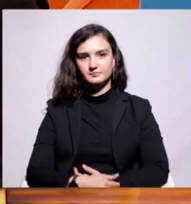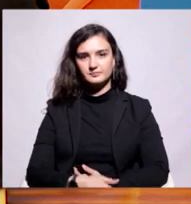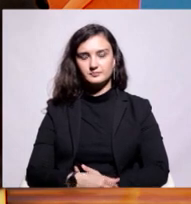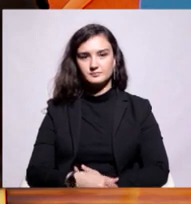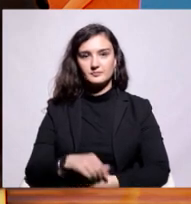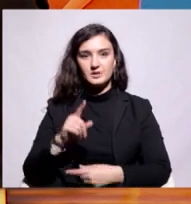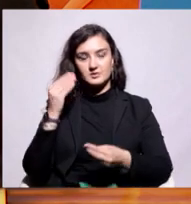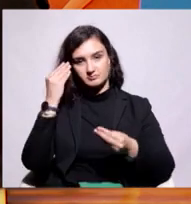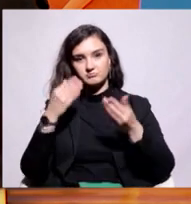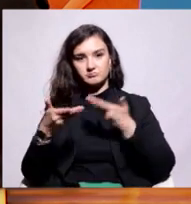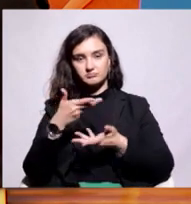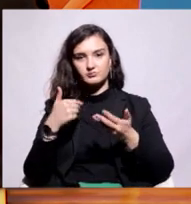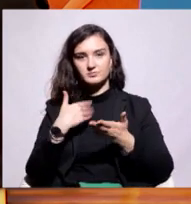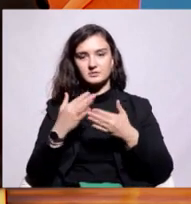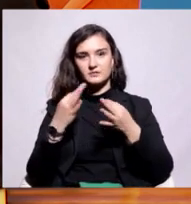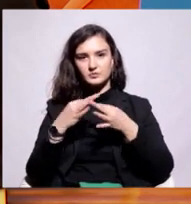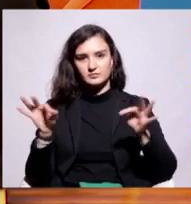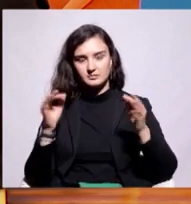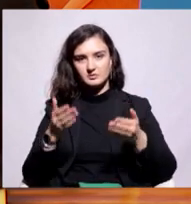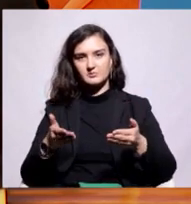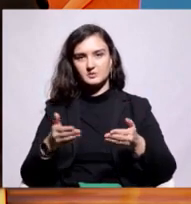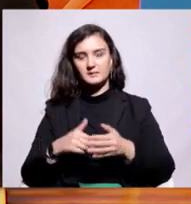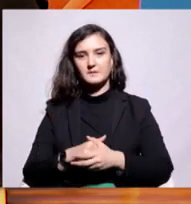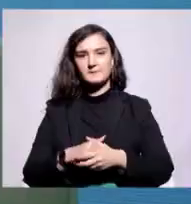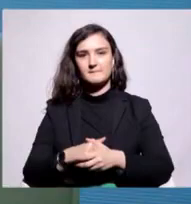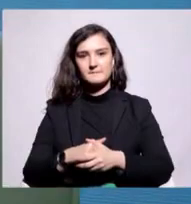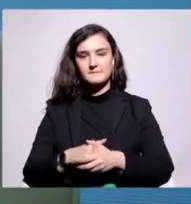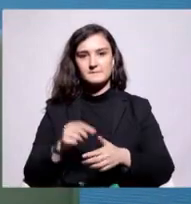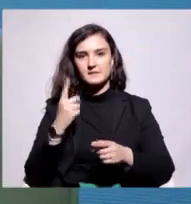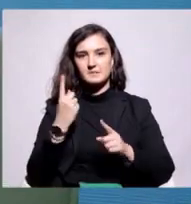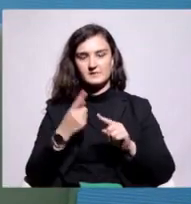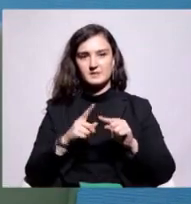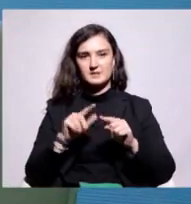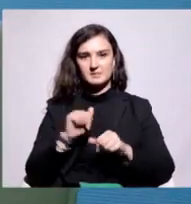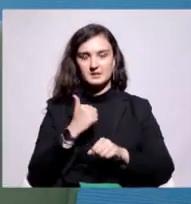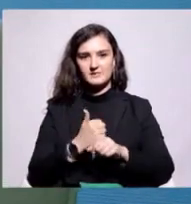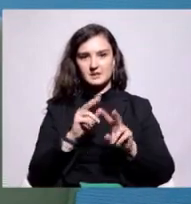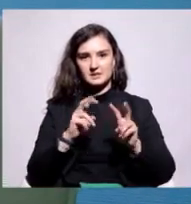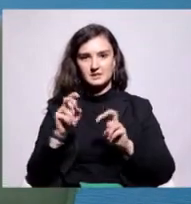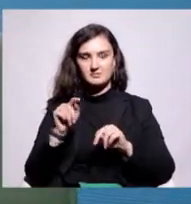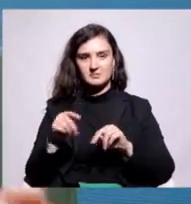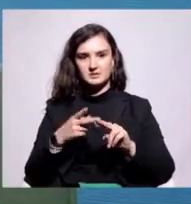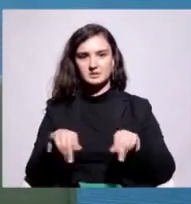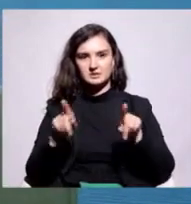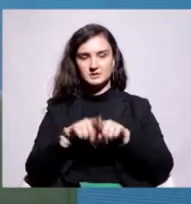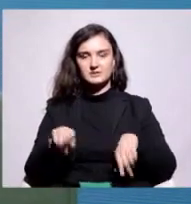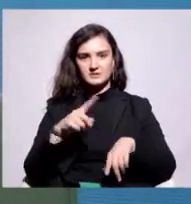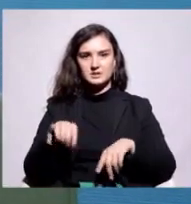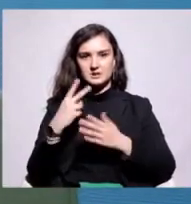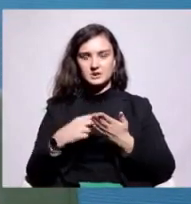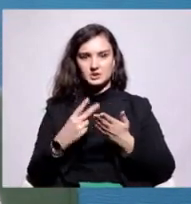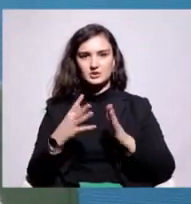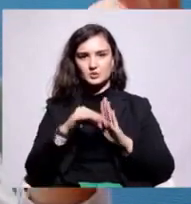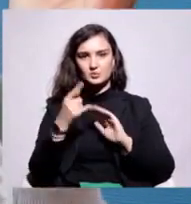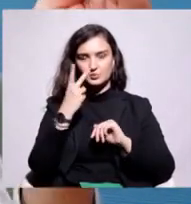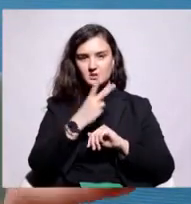discussion. We have freedom versus tyranny. That's our first main theme. And it's all over the book, if you